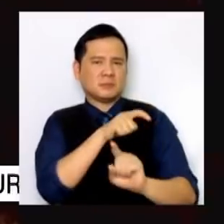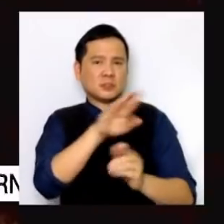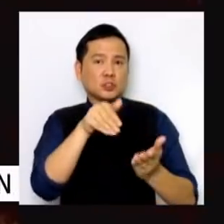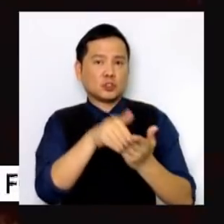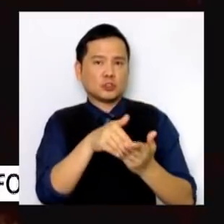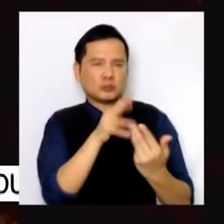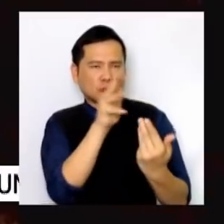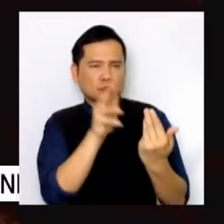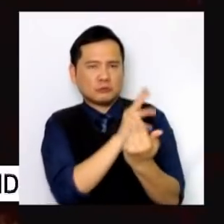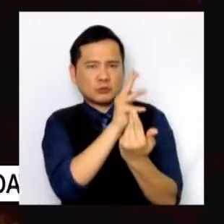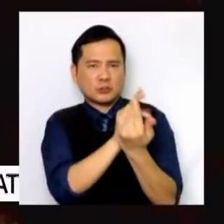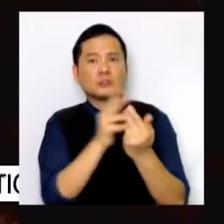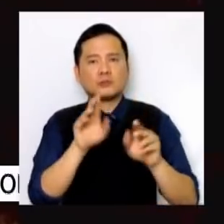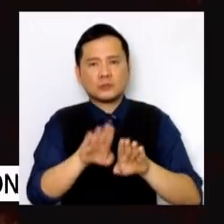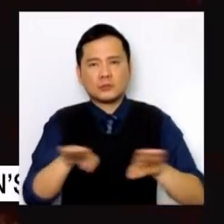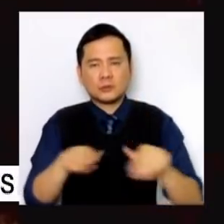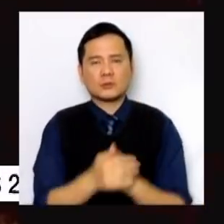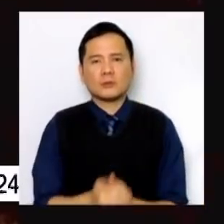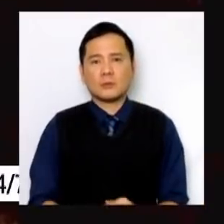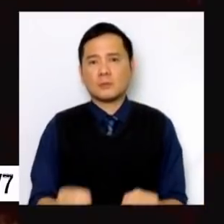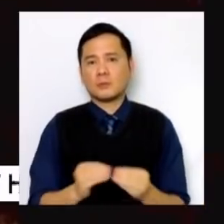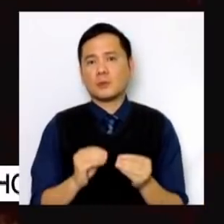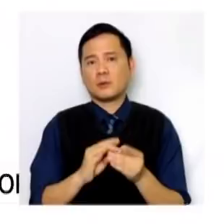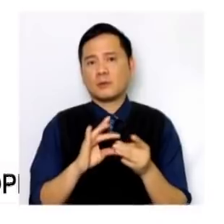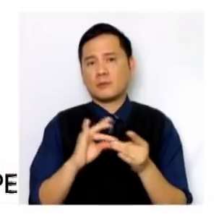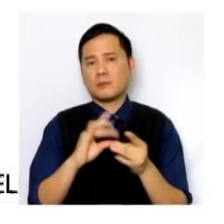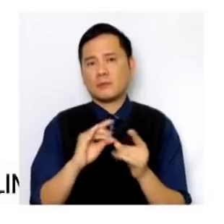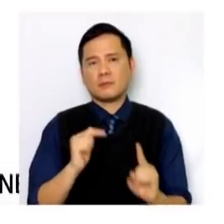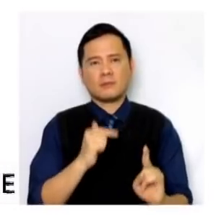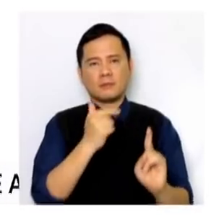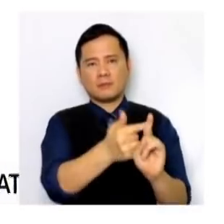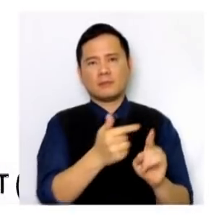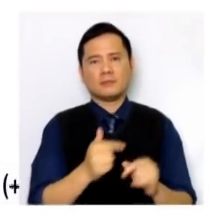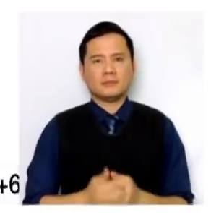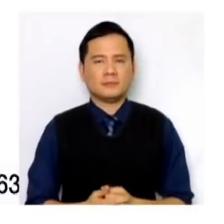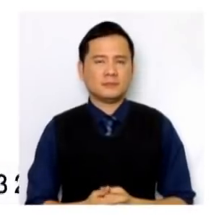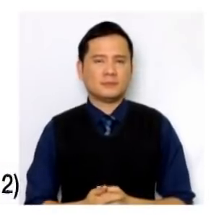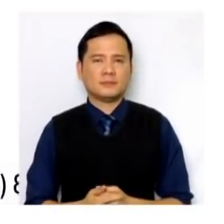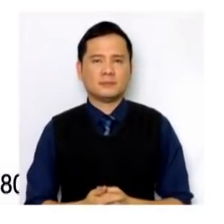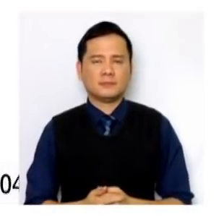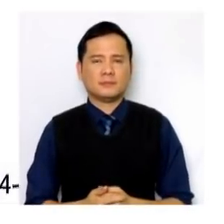get inoculated. Bianca Dava now joins us with the latest. Bianca, go ahead.